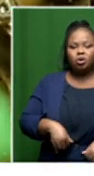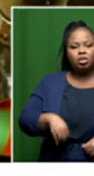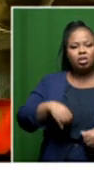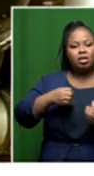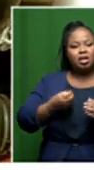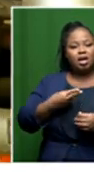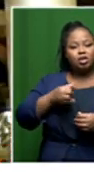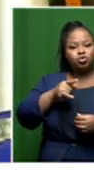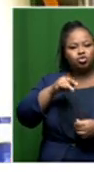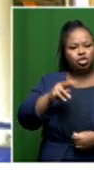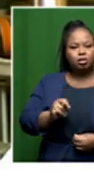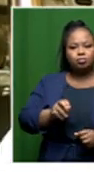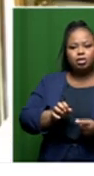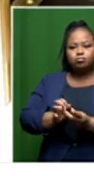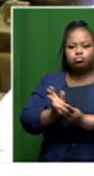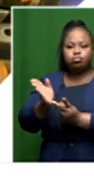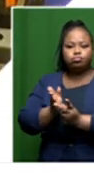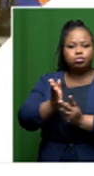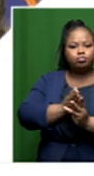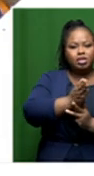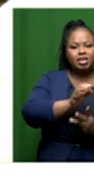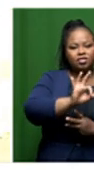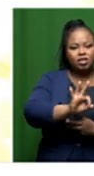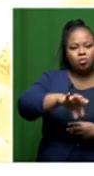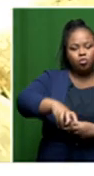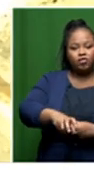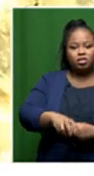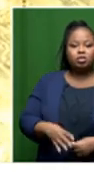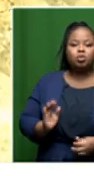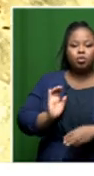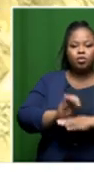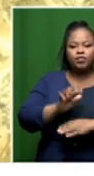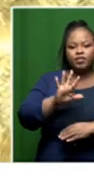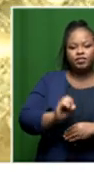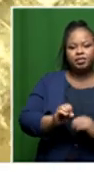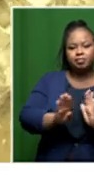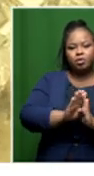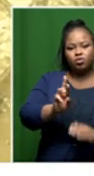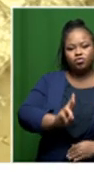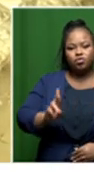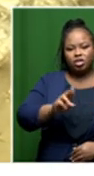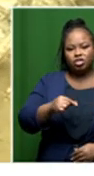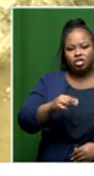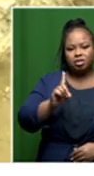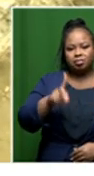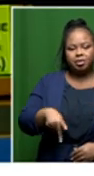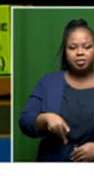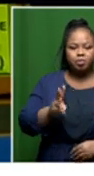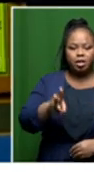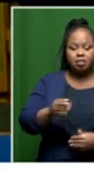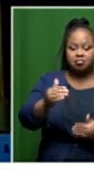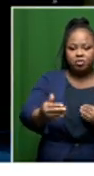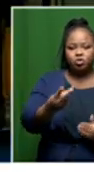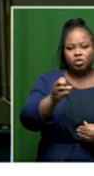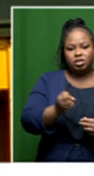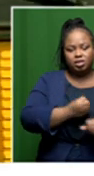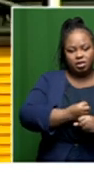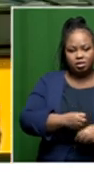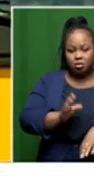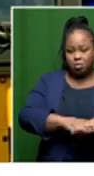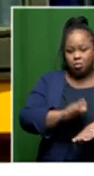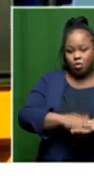across three provinces will contribute over 50 billion rent to the country's gdp in the next 20 years further